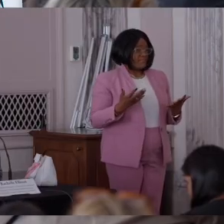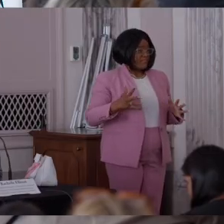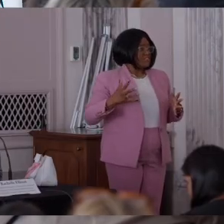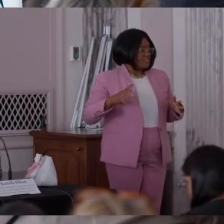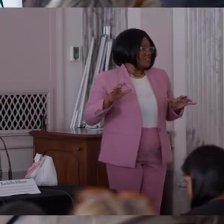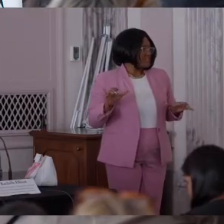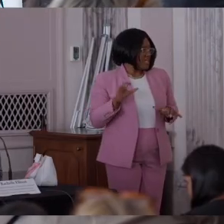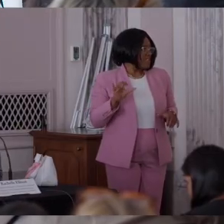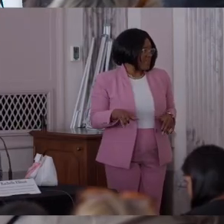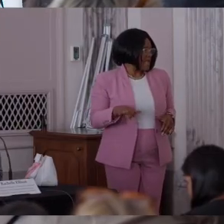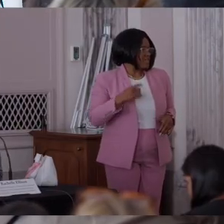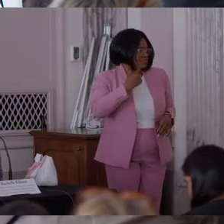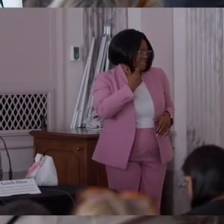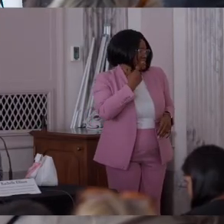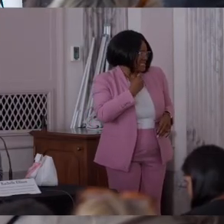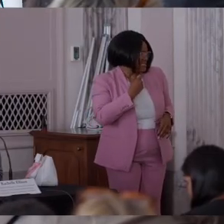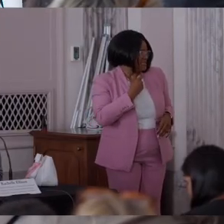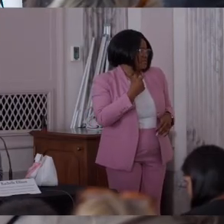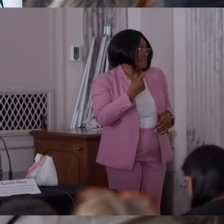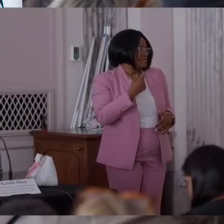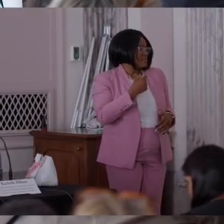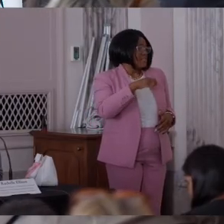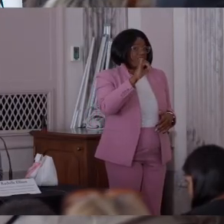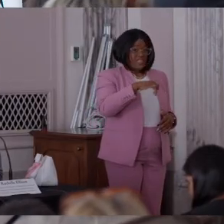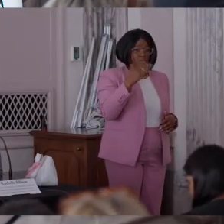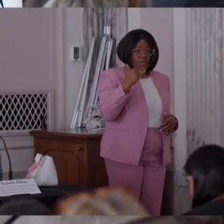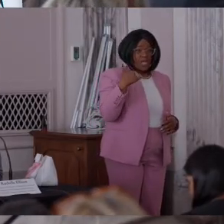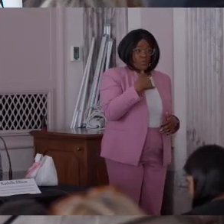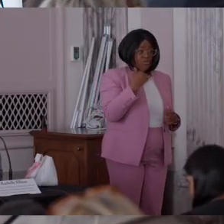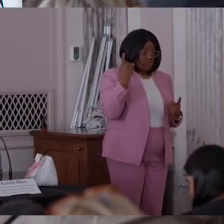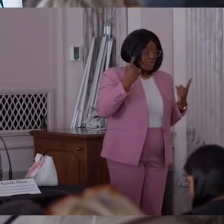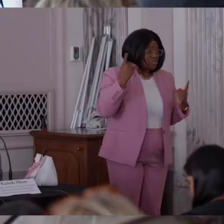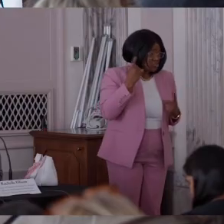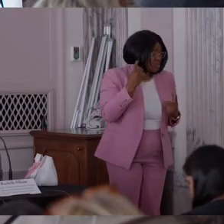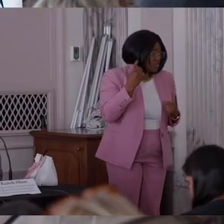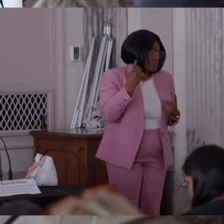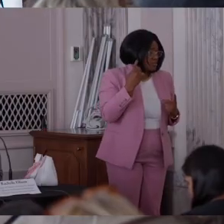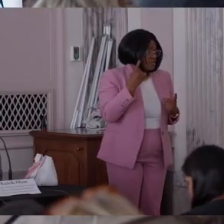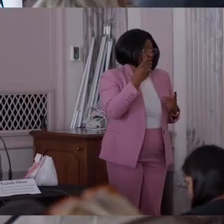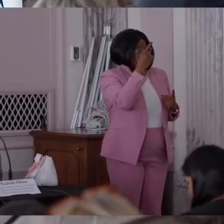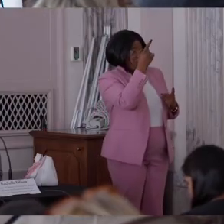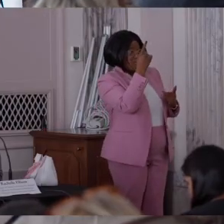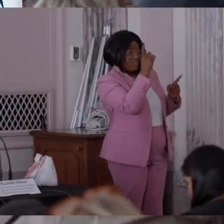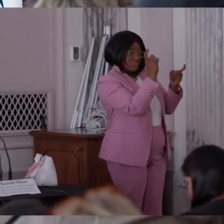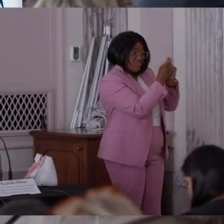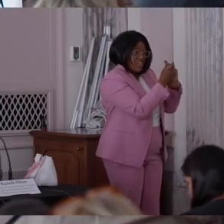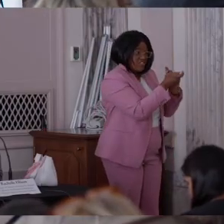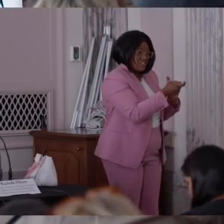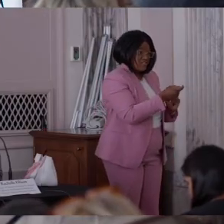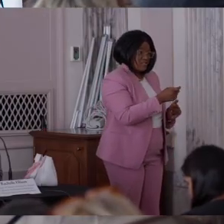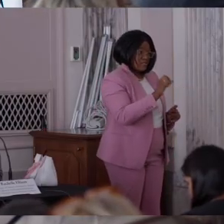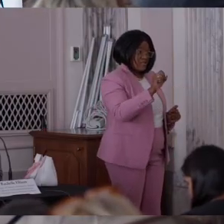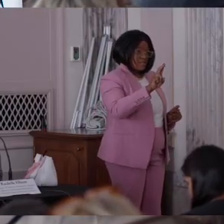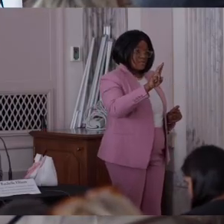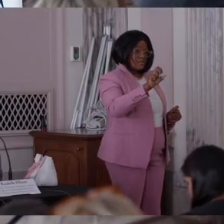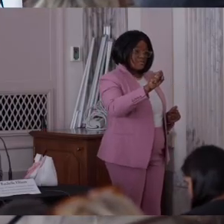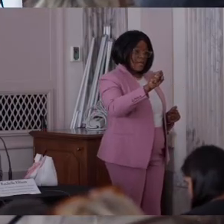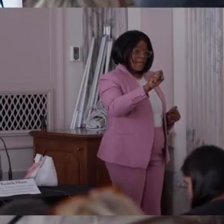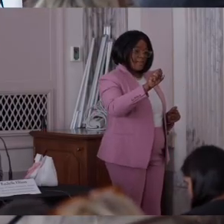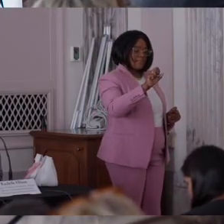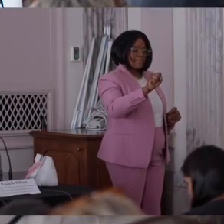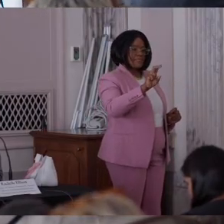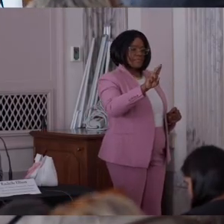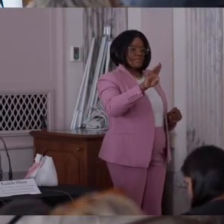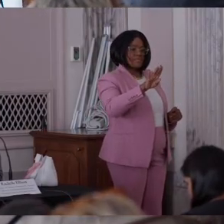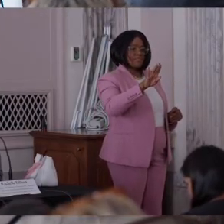lot lately. And that's why we're so concerned about the changes in subsidized housing, especially